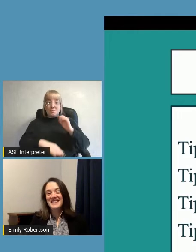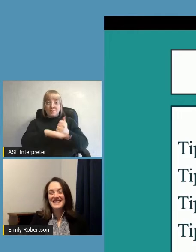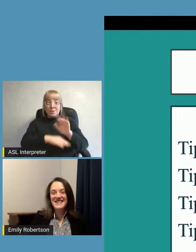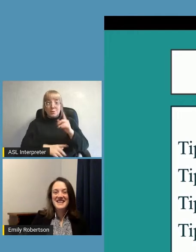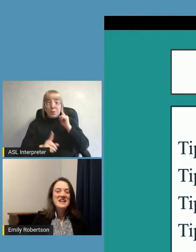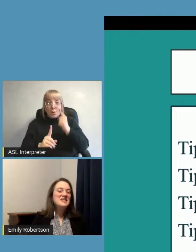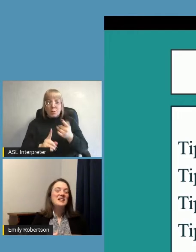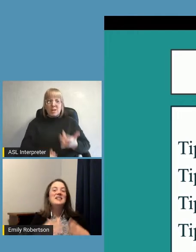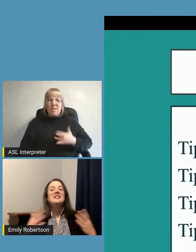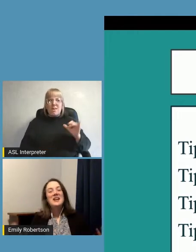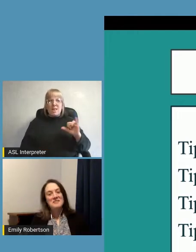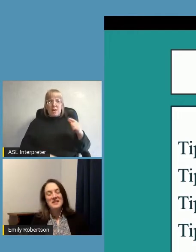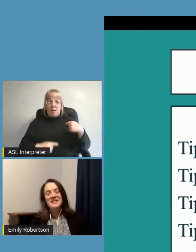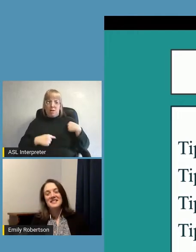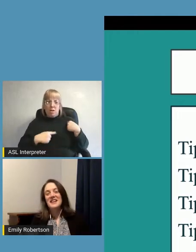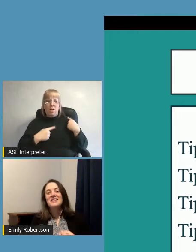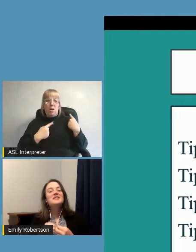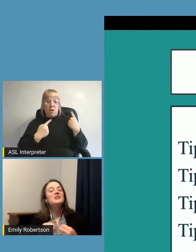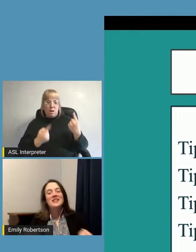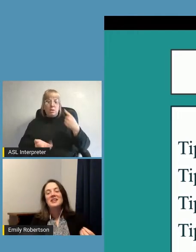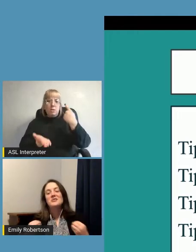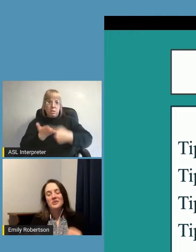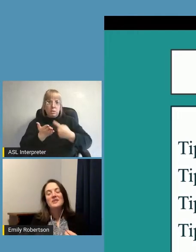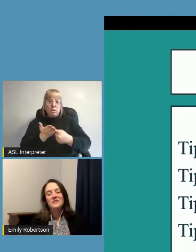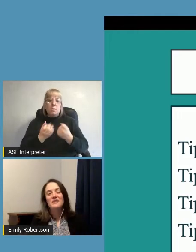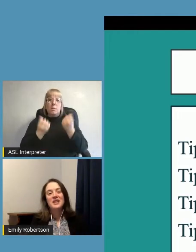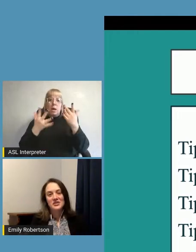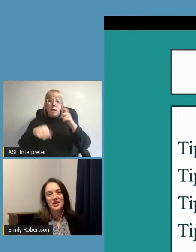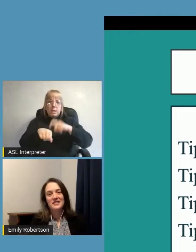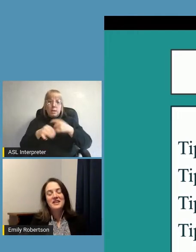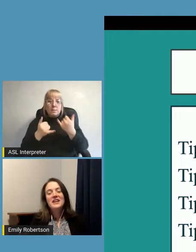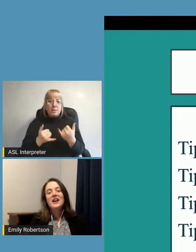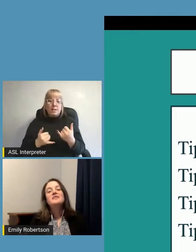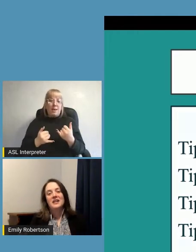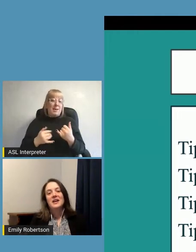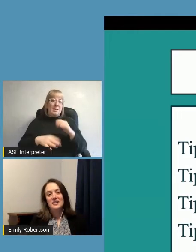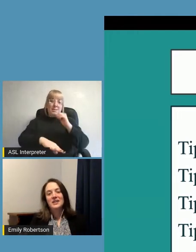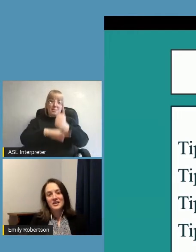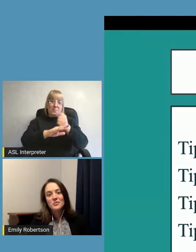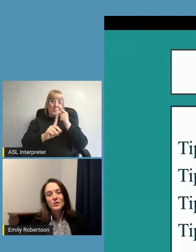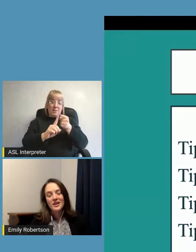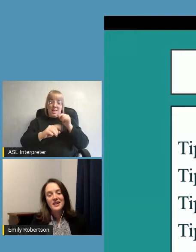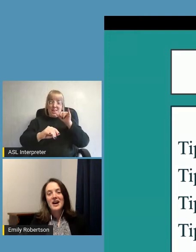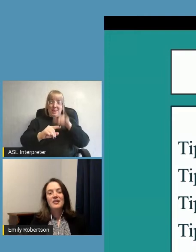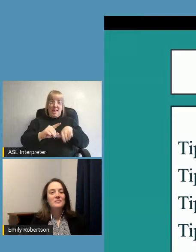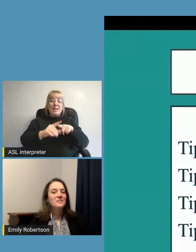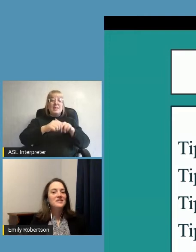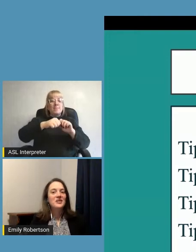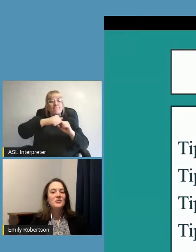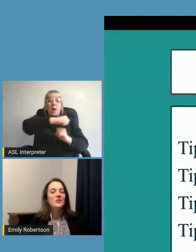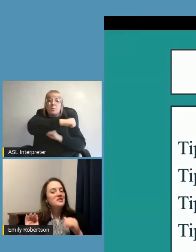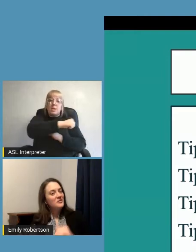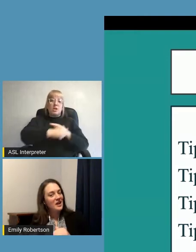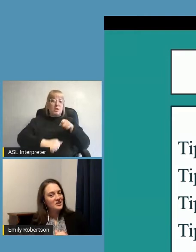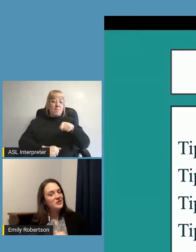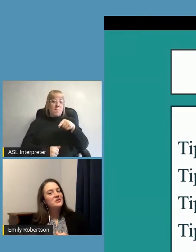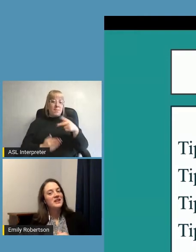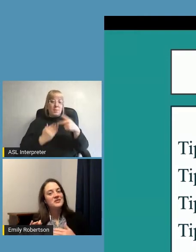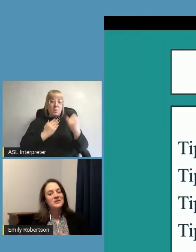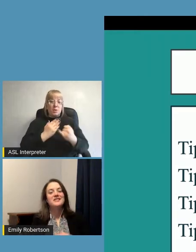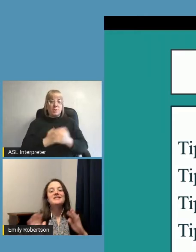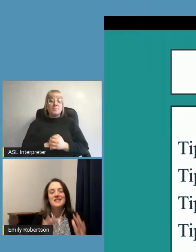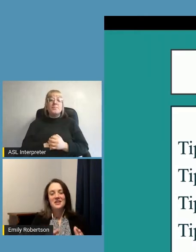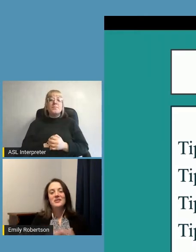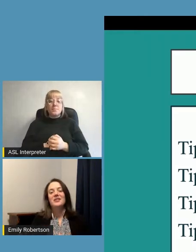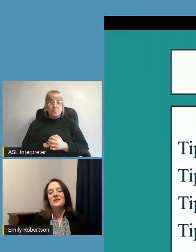been talking a lot about that today. Goal setting is really the foundation of data analytics work. So once you've gotten to know your